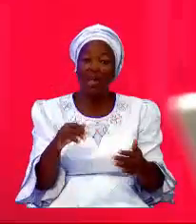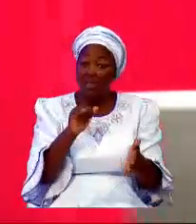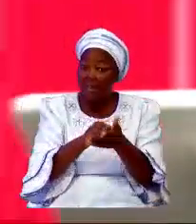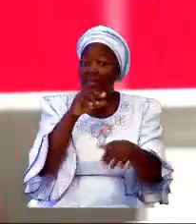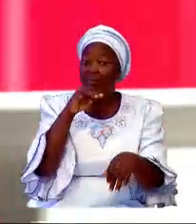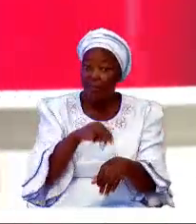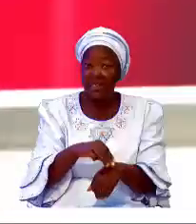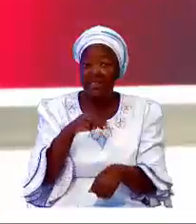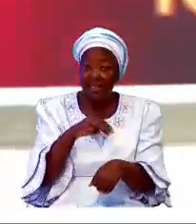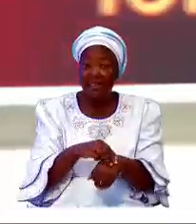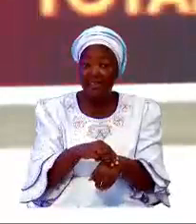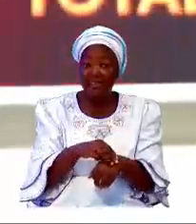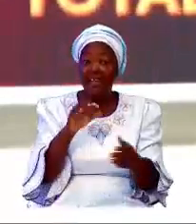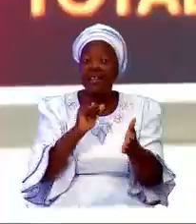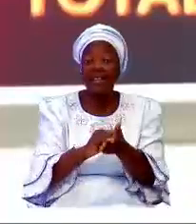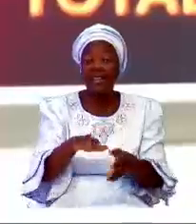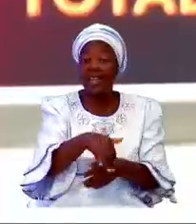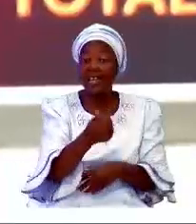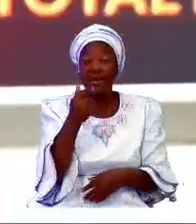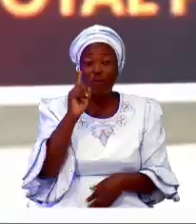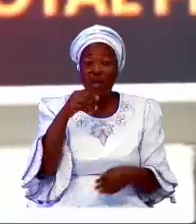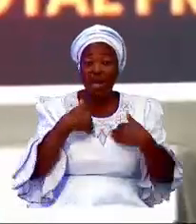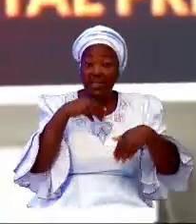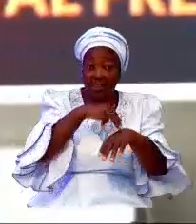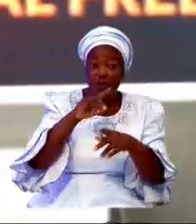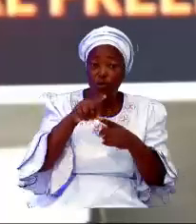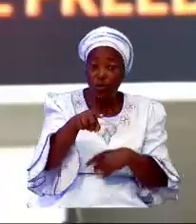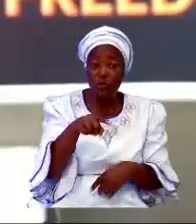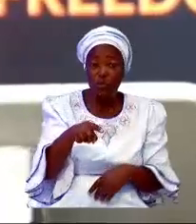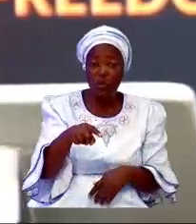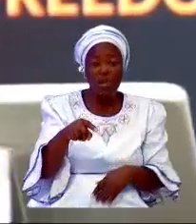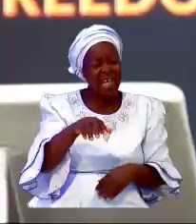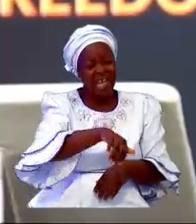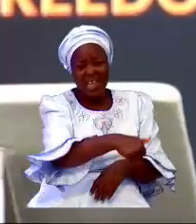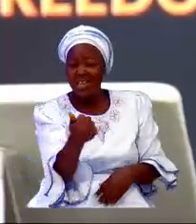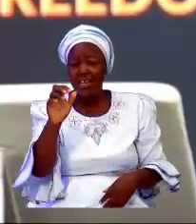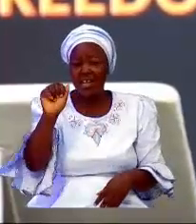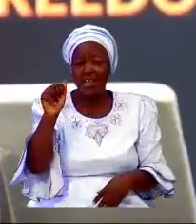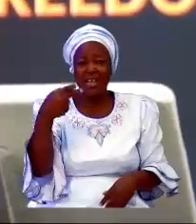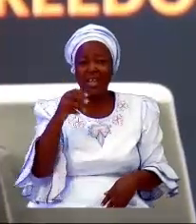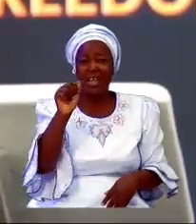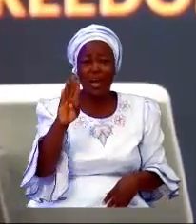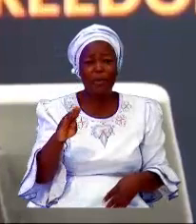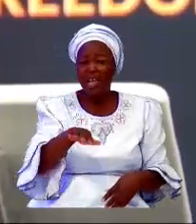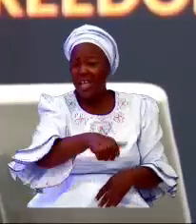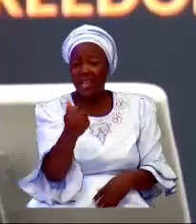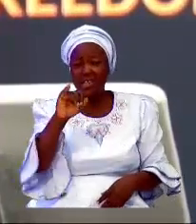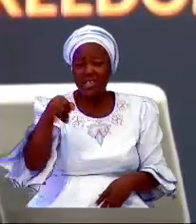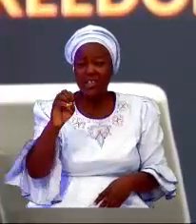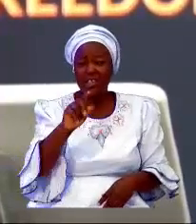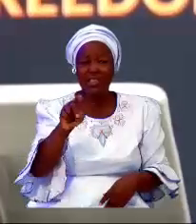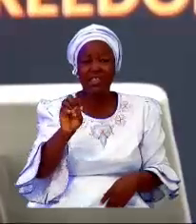feel, what am I going to do? That message that anybody has sent to you,